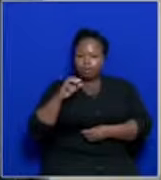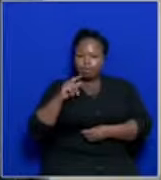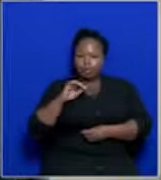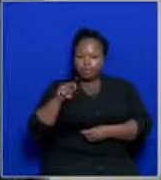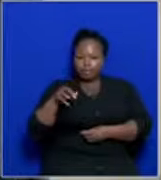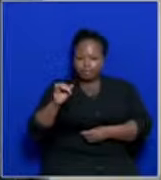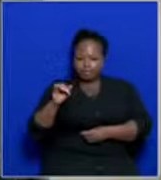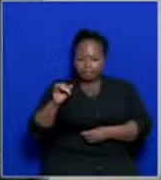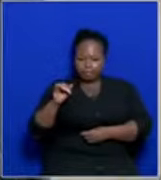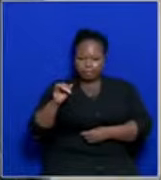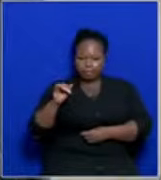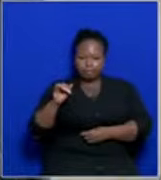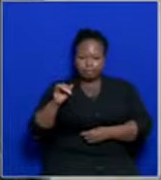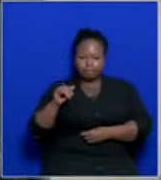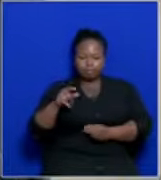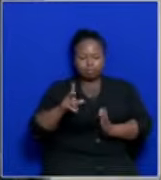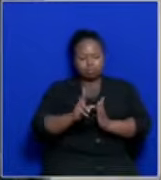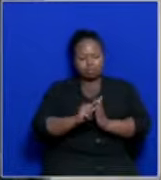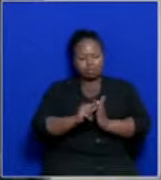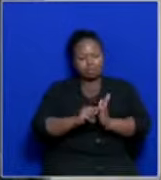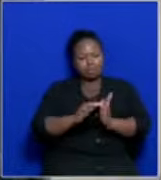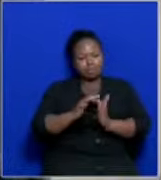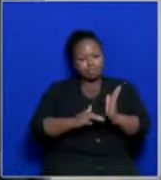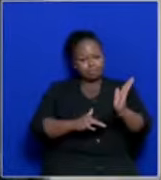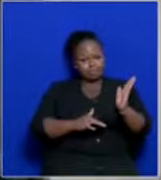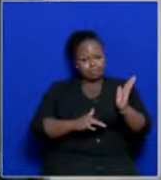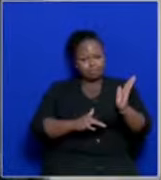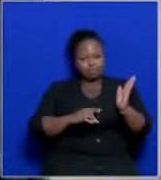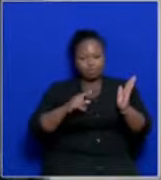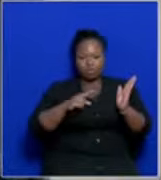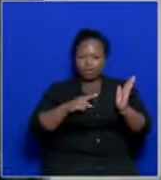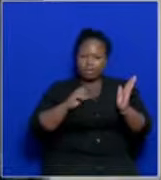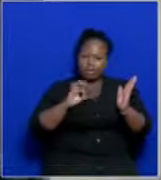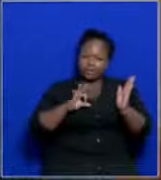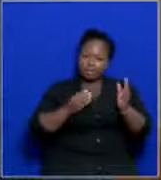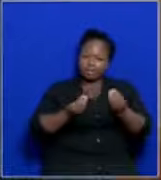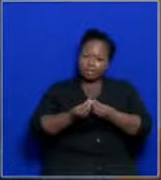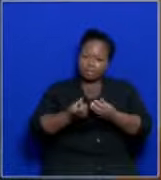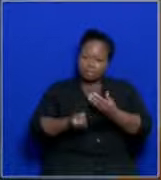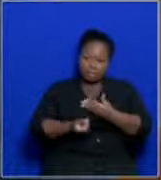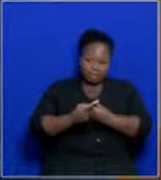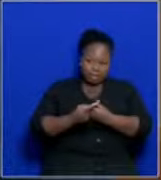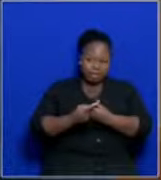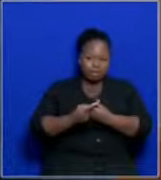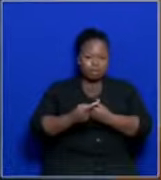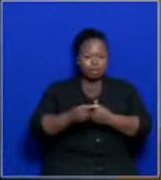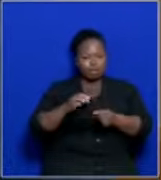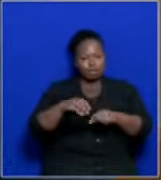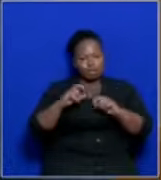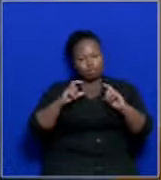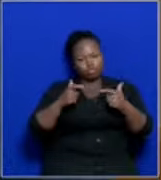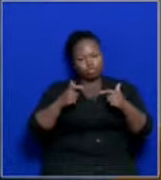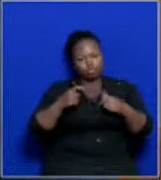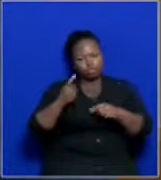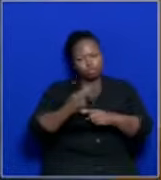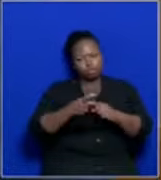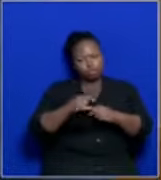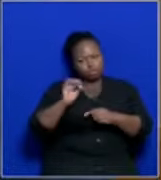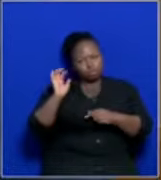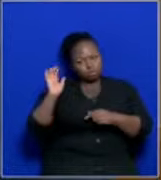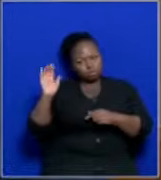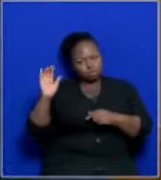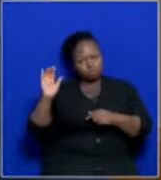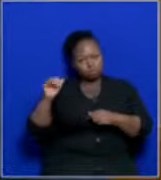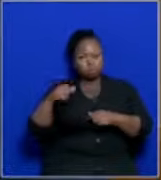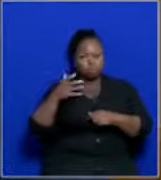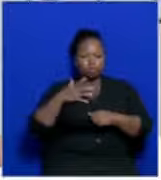on record. To the extent that anything may appear from them that is of interest, the Commission will always have regard to what you have placed before the